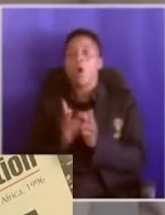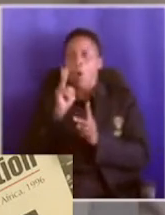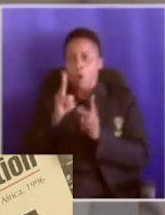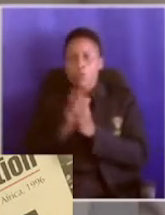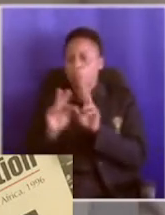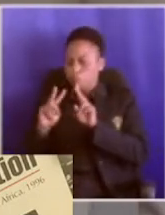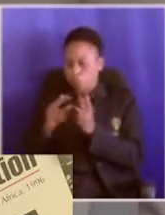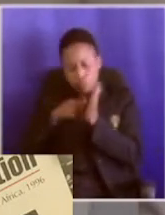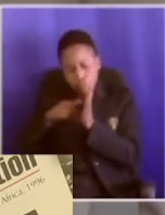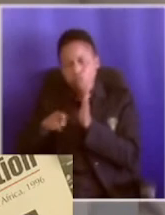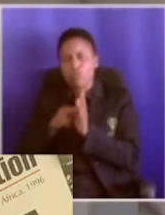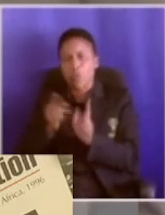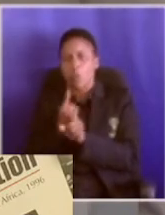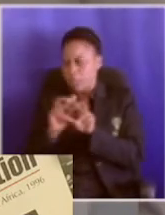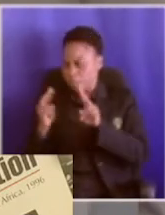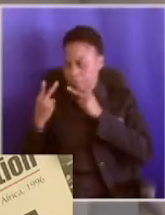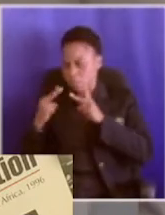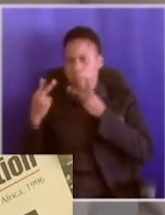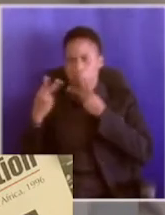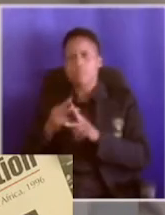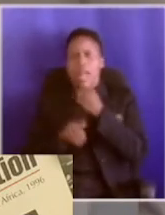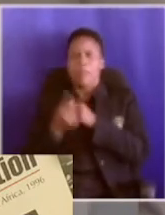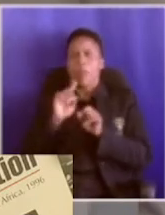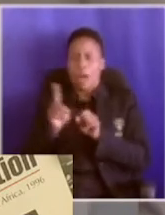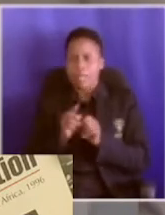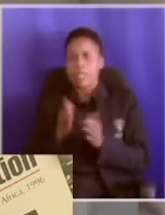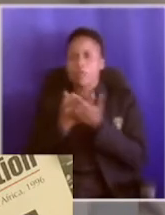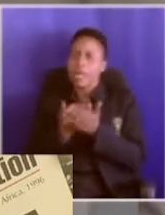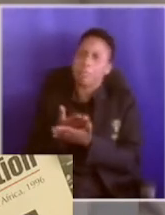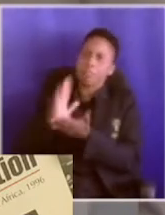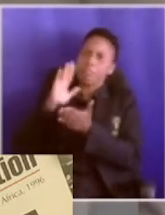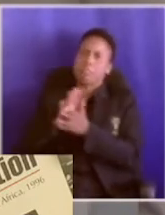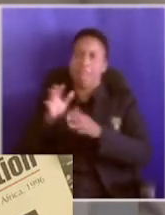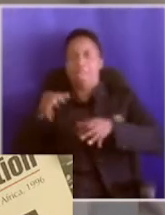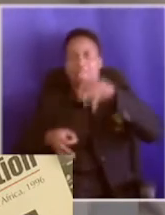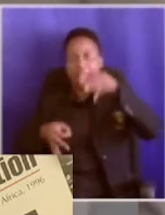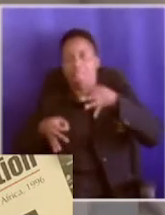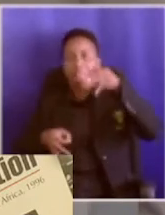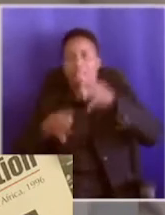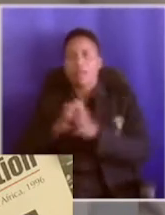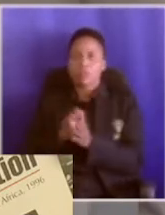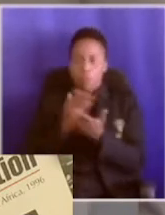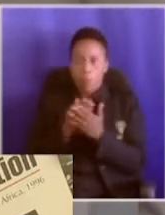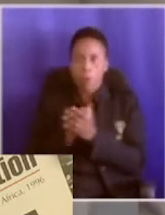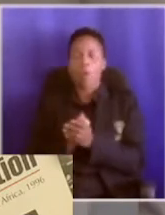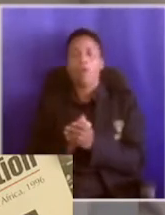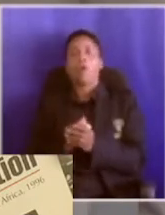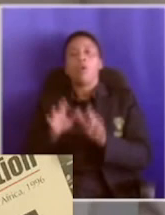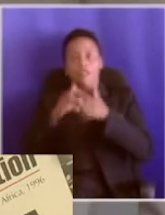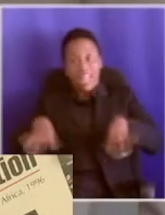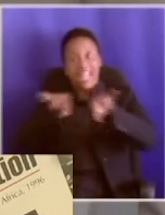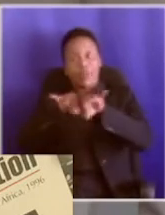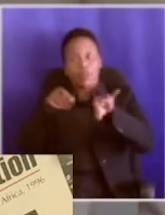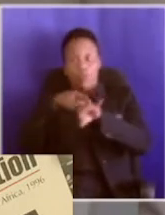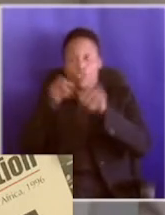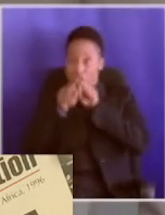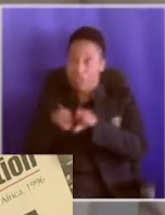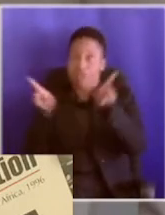for protection against predatory buyers through the provision of minimum land values by the Office of the Valuer